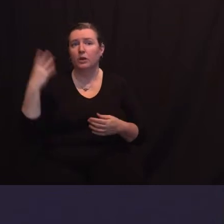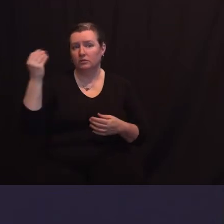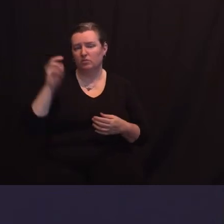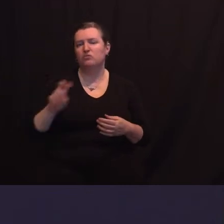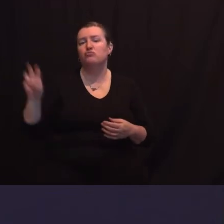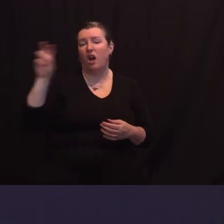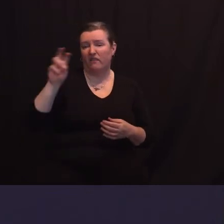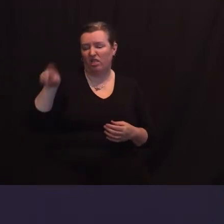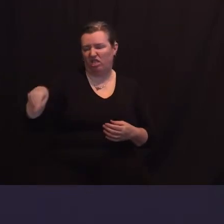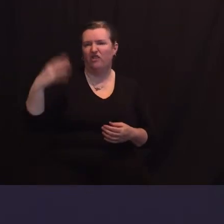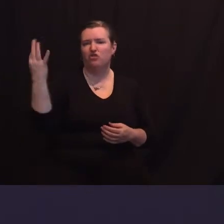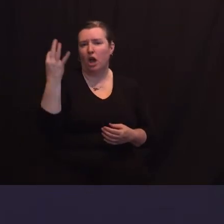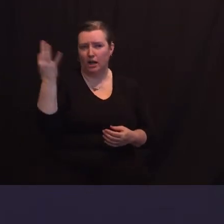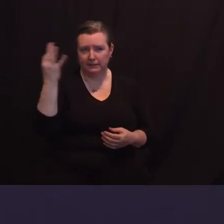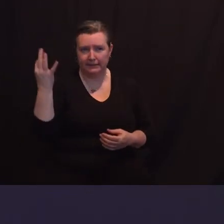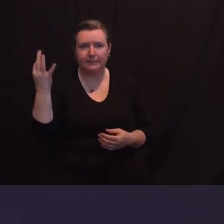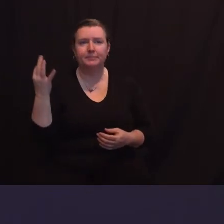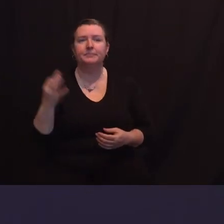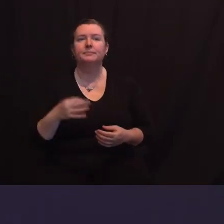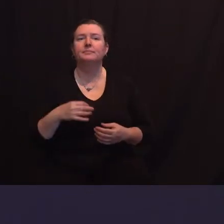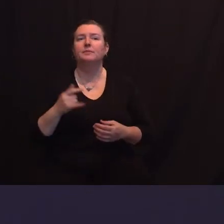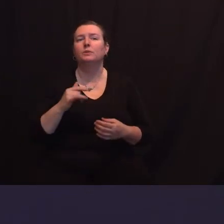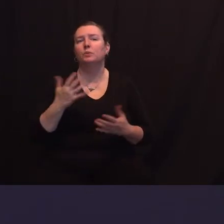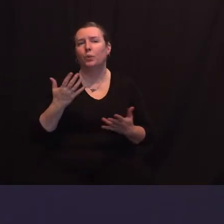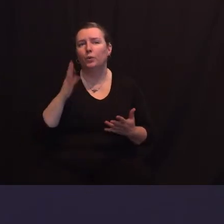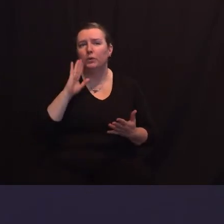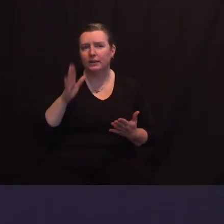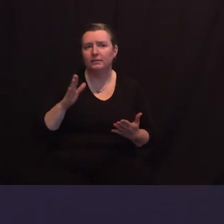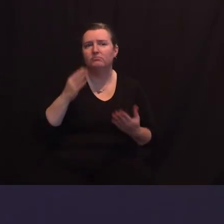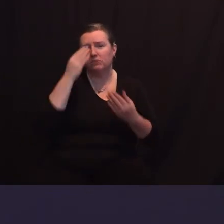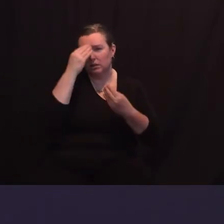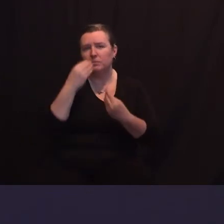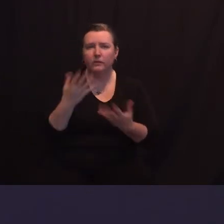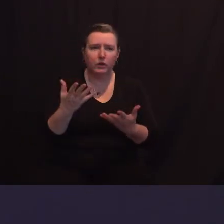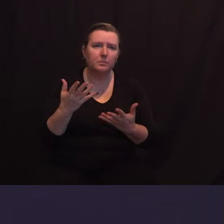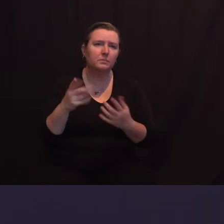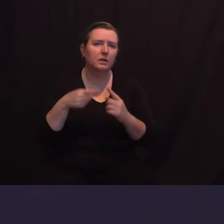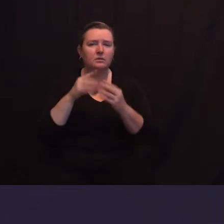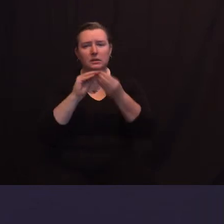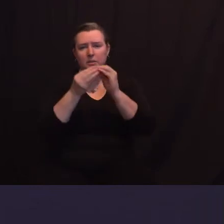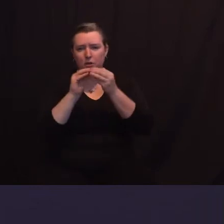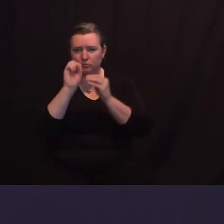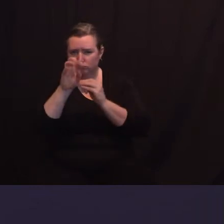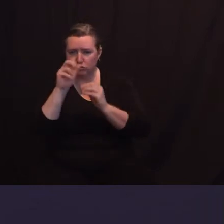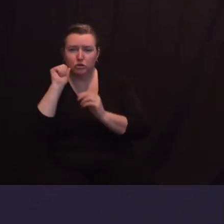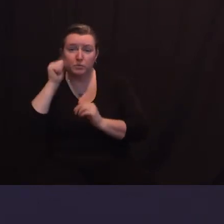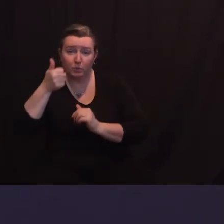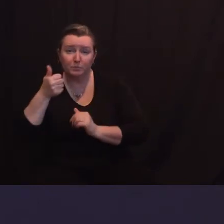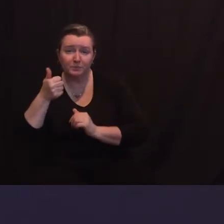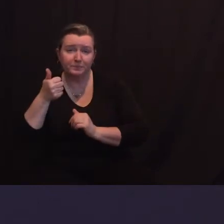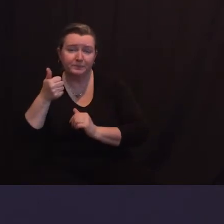I believe, at a time where we'll have COVID data with us, and otherwise we'll be virtual